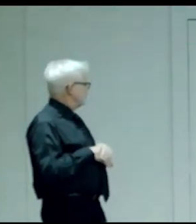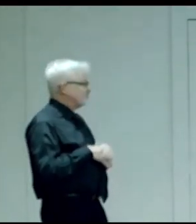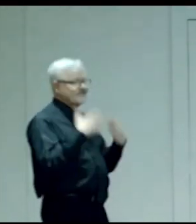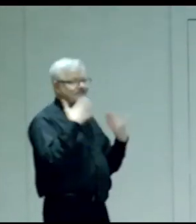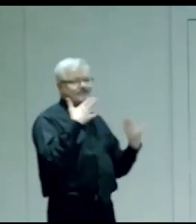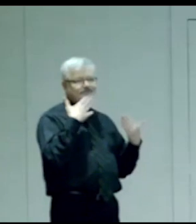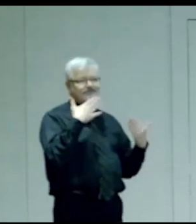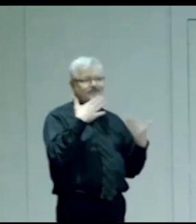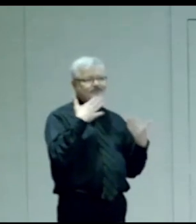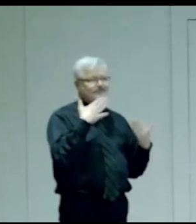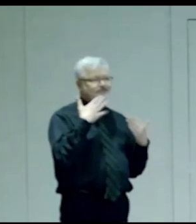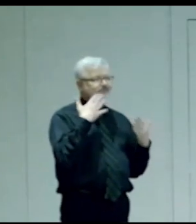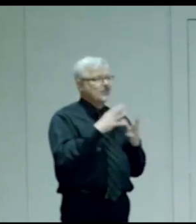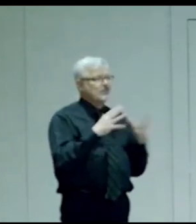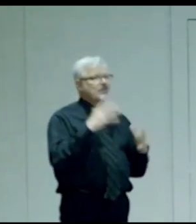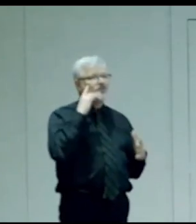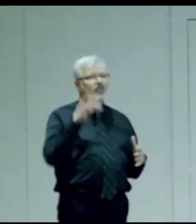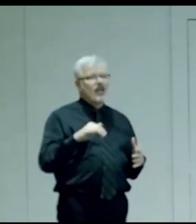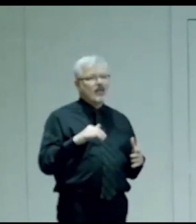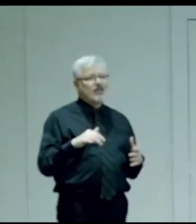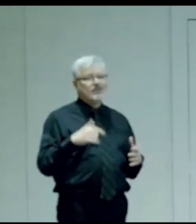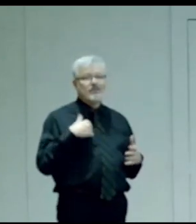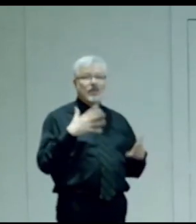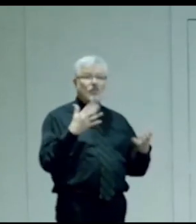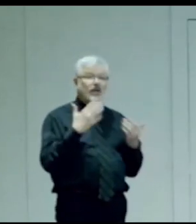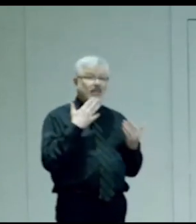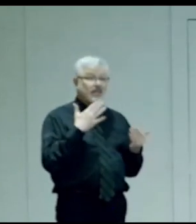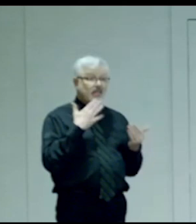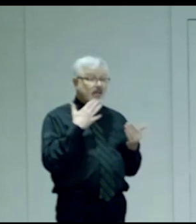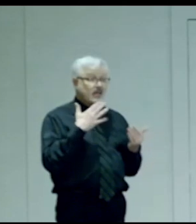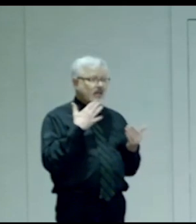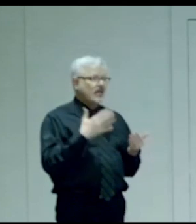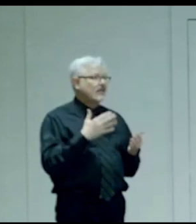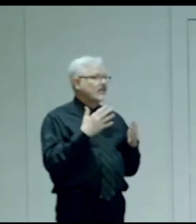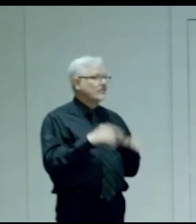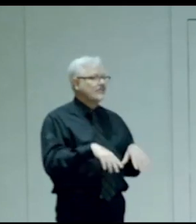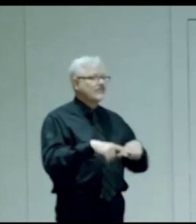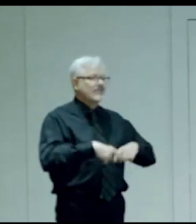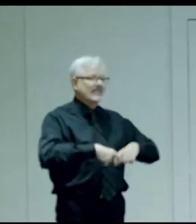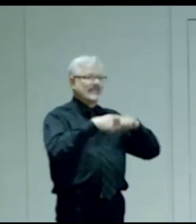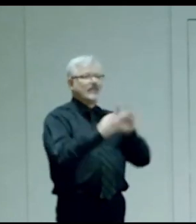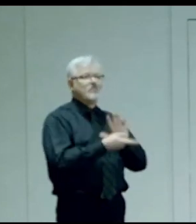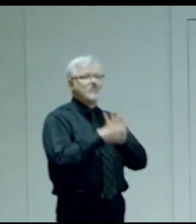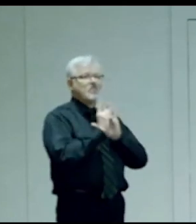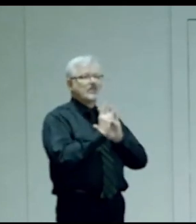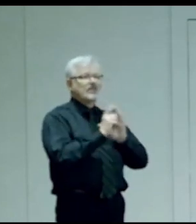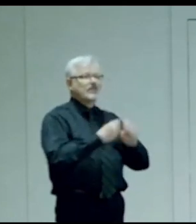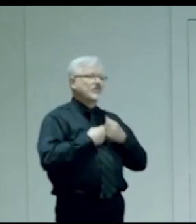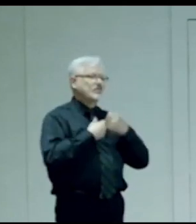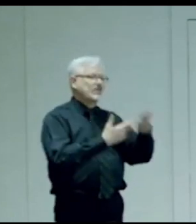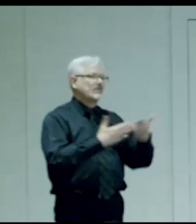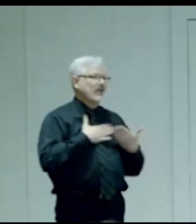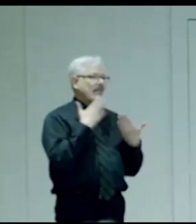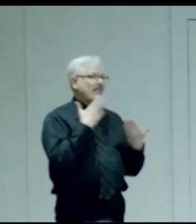thank you so much for that. And I want to take the brief moment at the start to express my